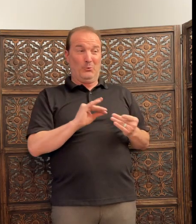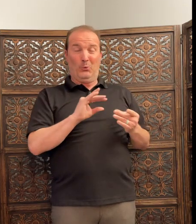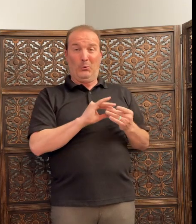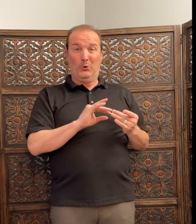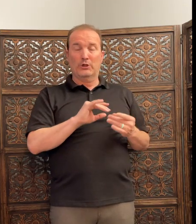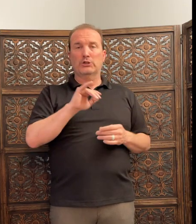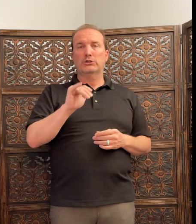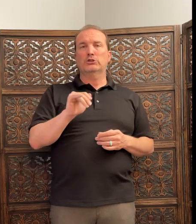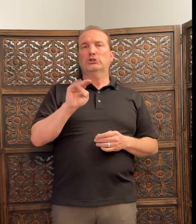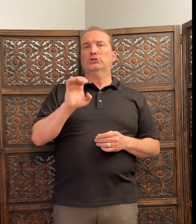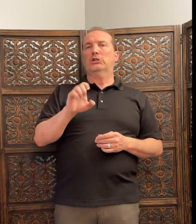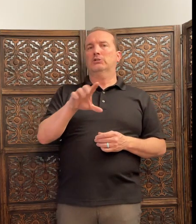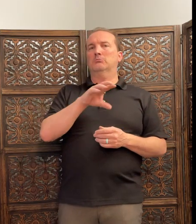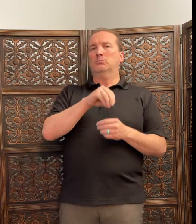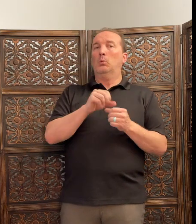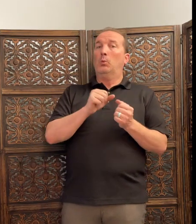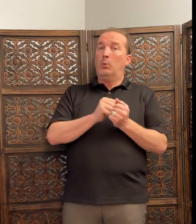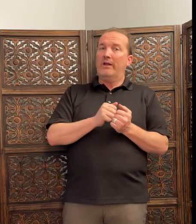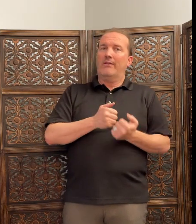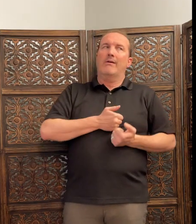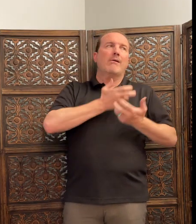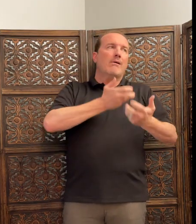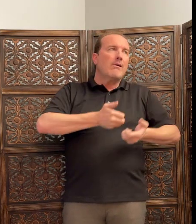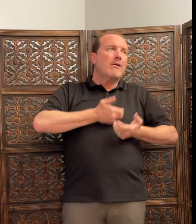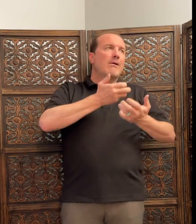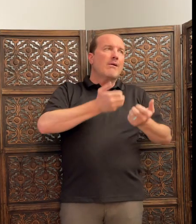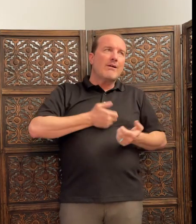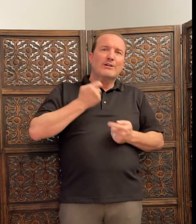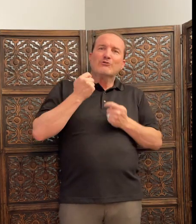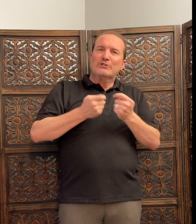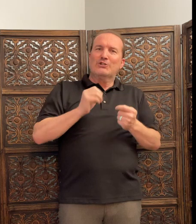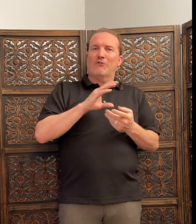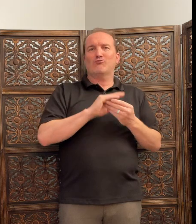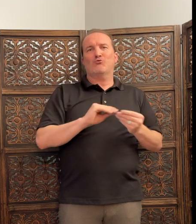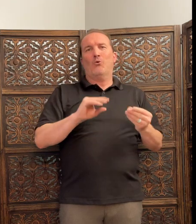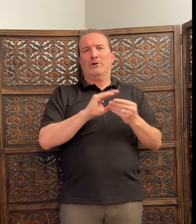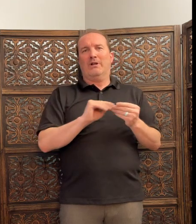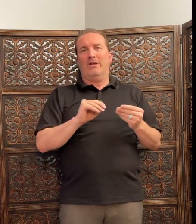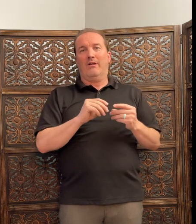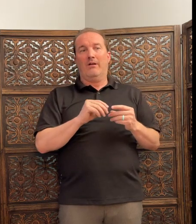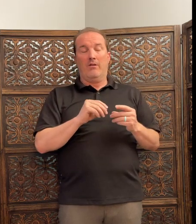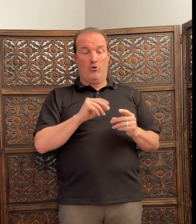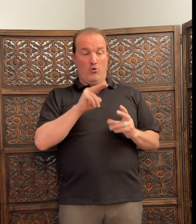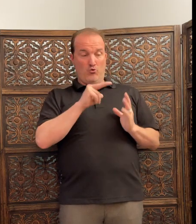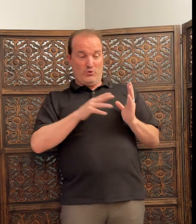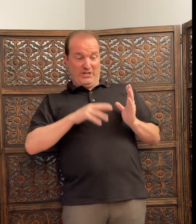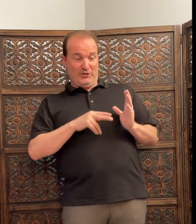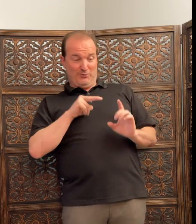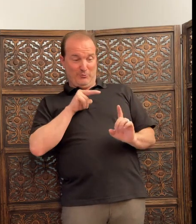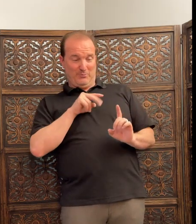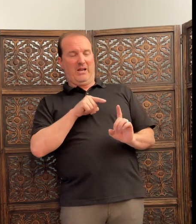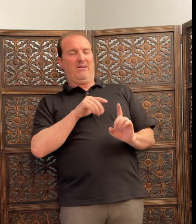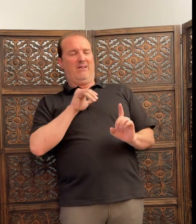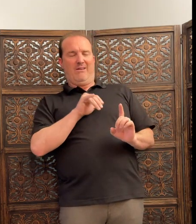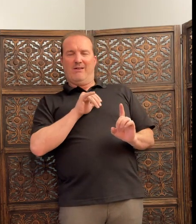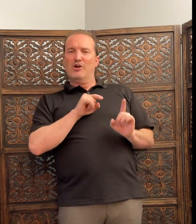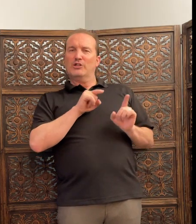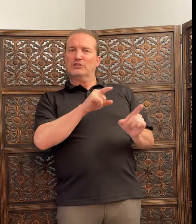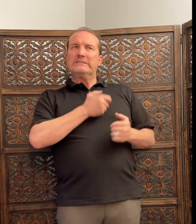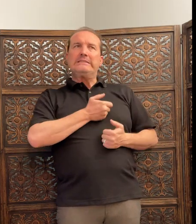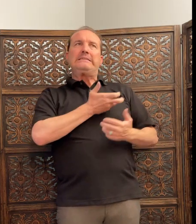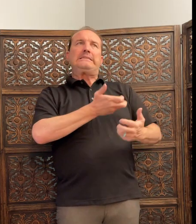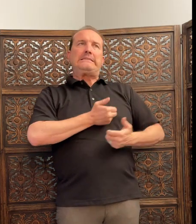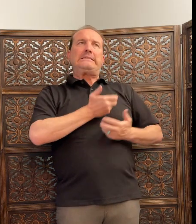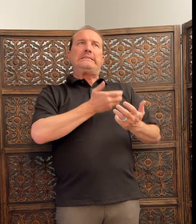of telling the story, Janie is participating in the oral tradition of storytelling. From the perspective of the reader, we can see